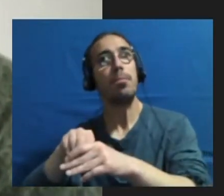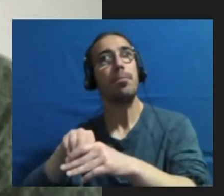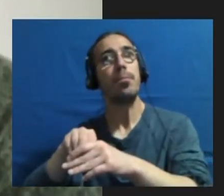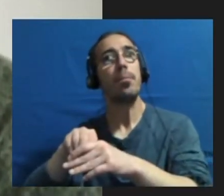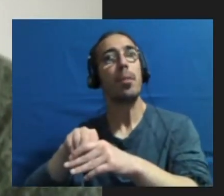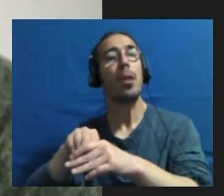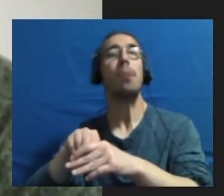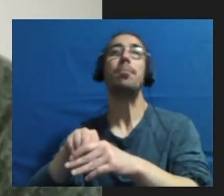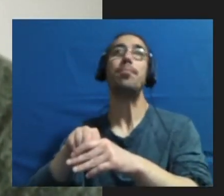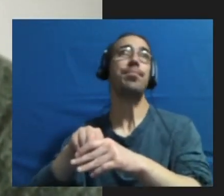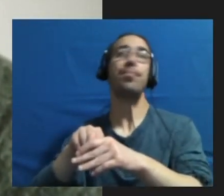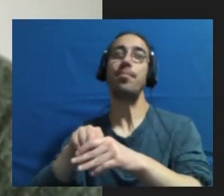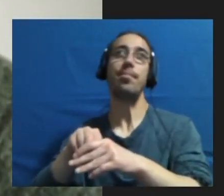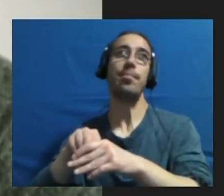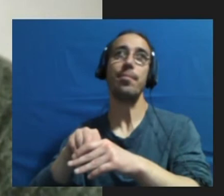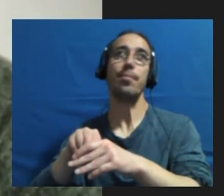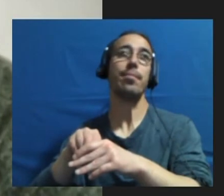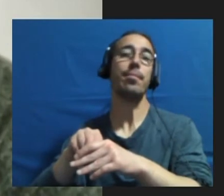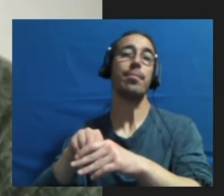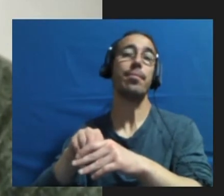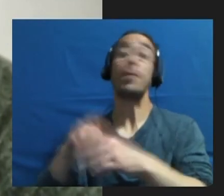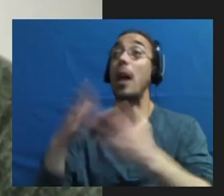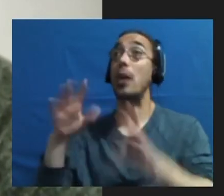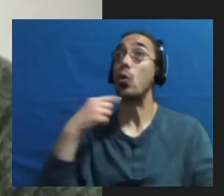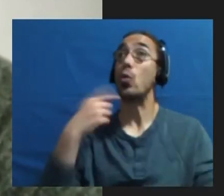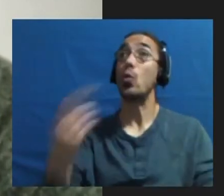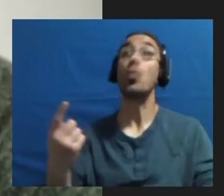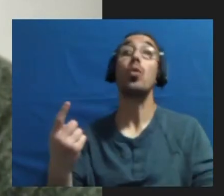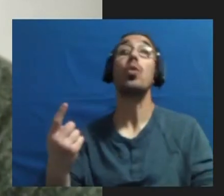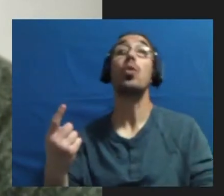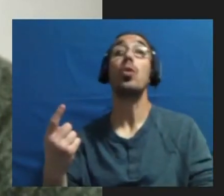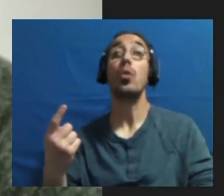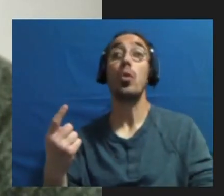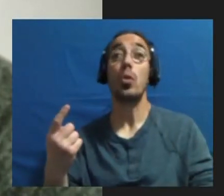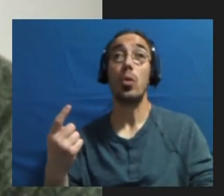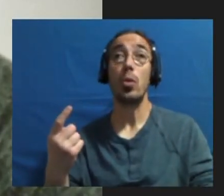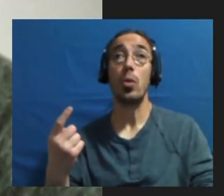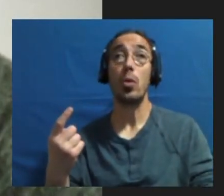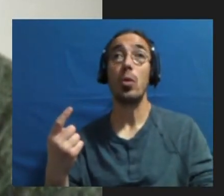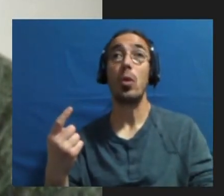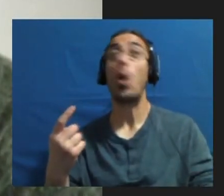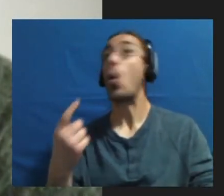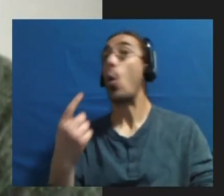I just kept telling her that he's going to find you one day. It's not,